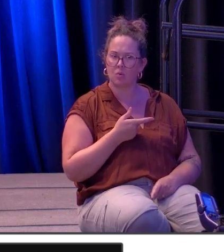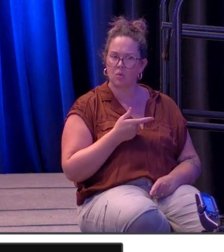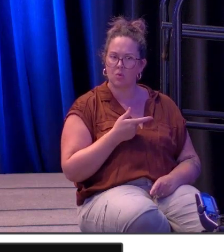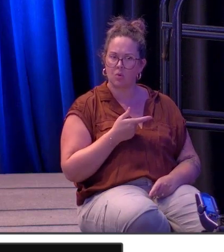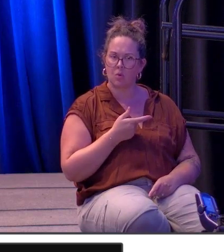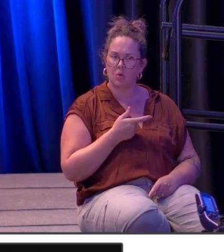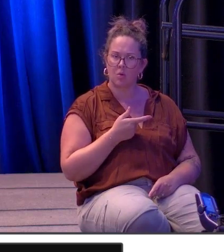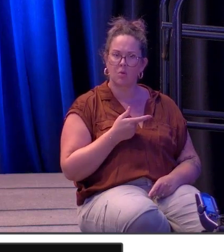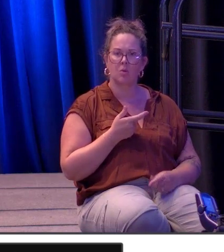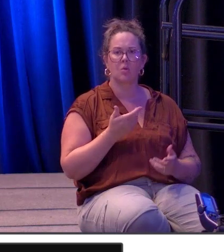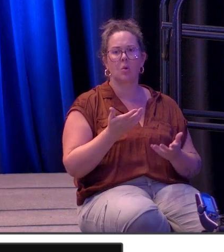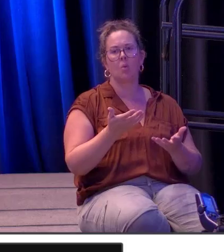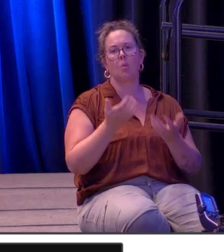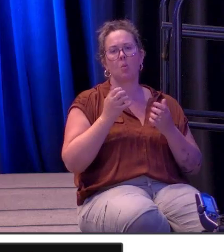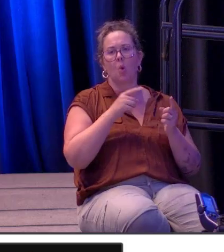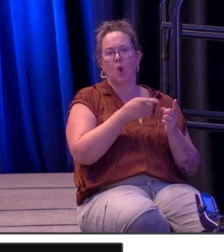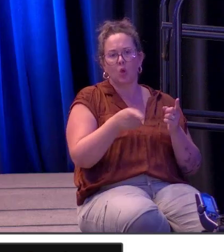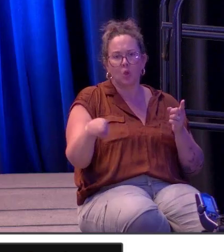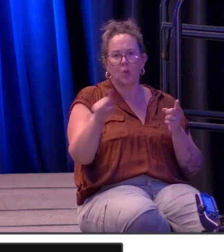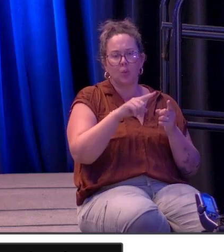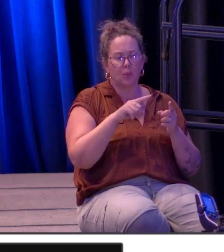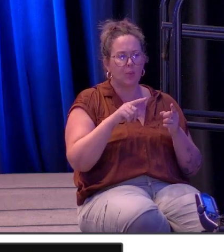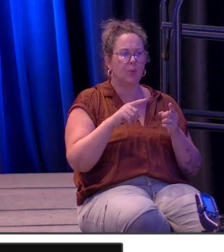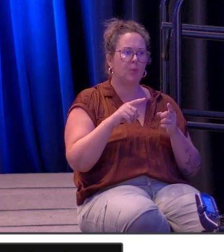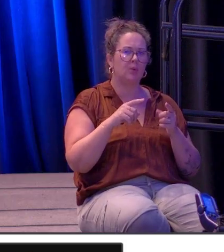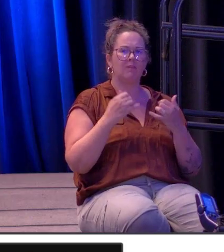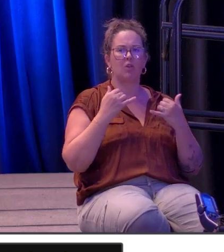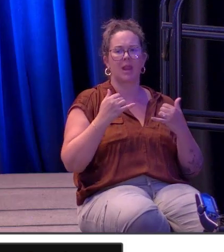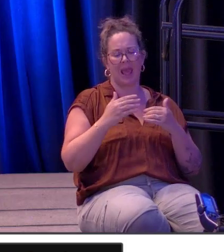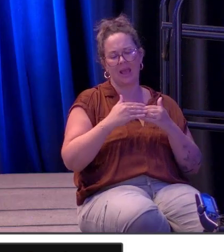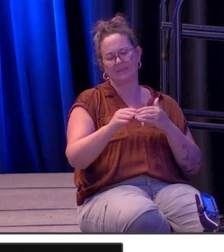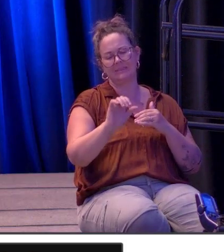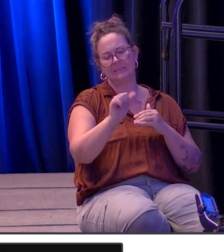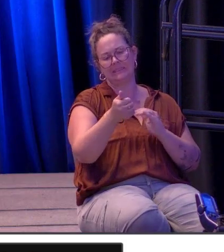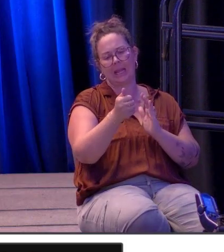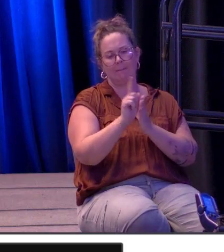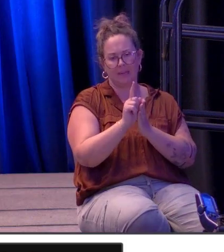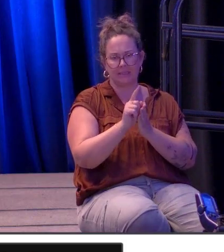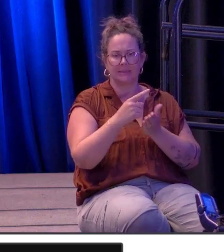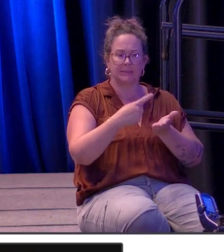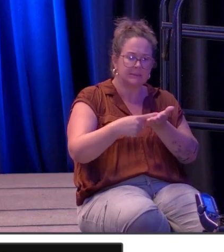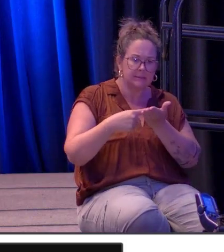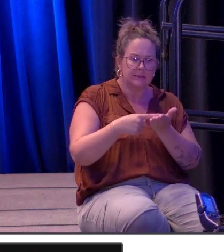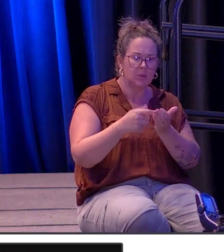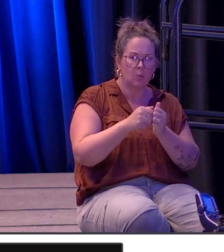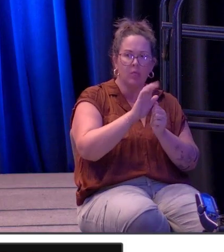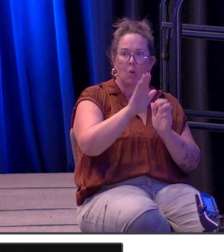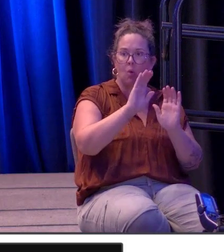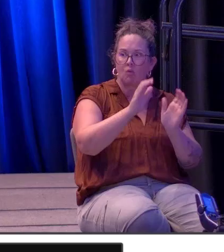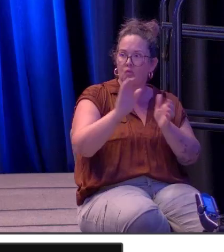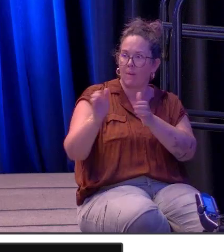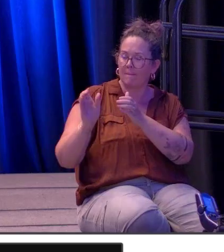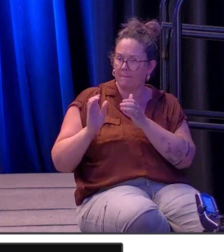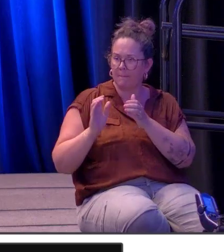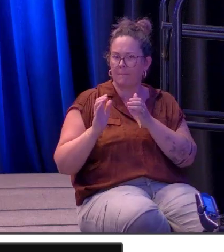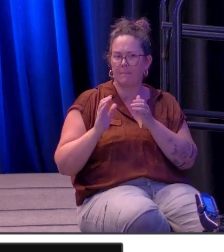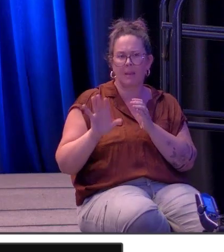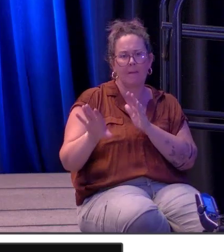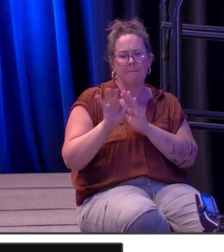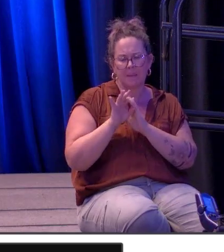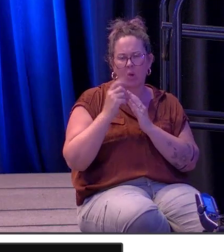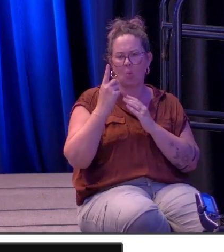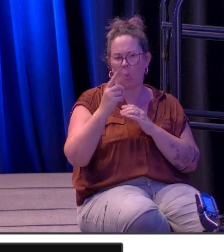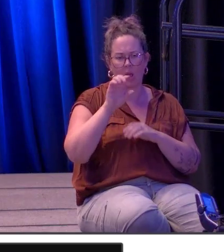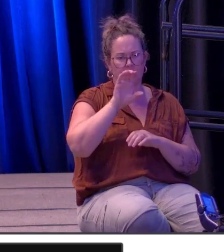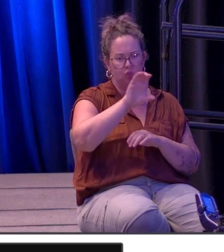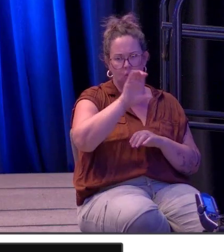everybody to take about 10 minutes or so and to have these conversations. You can pick one zone and you can have a conversation about that